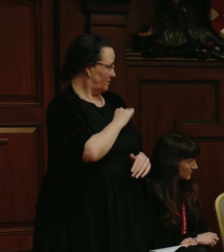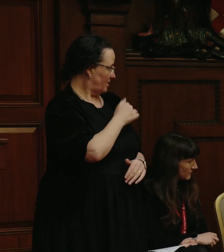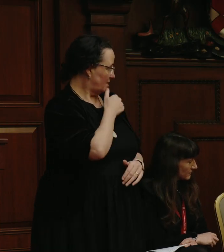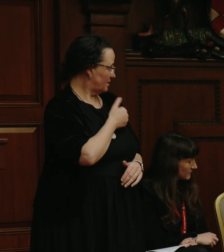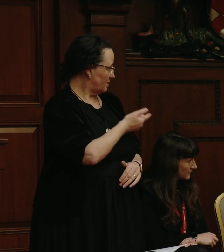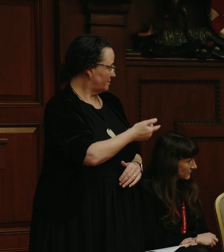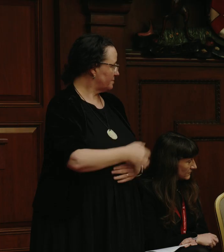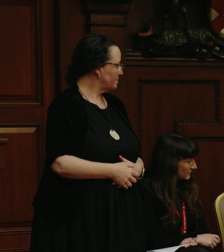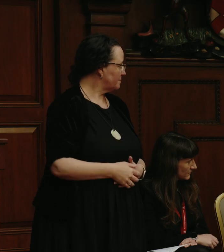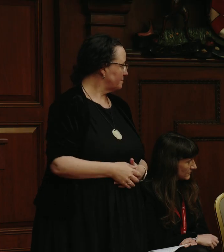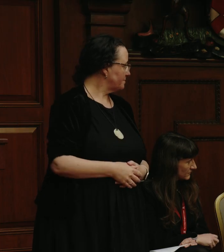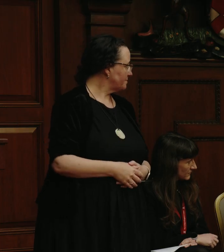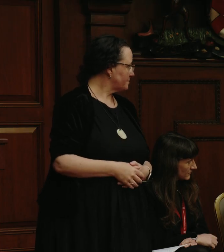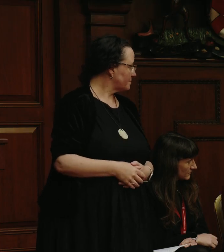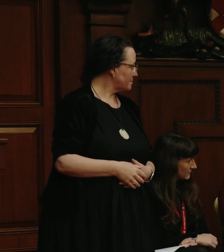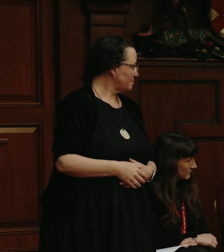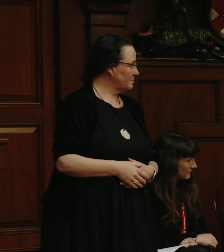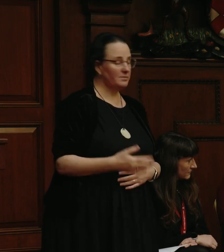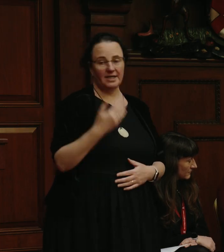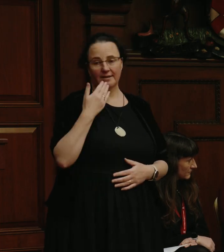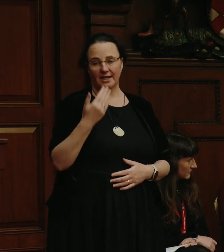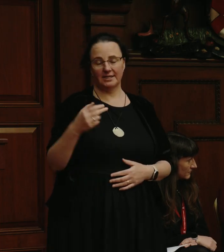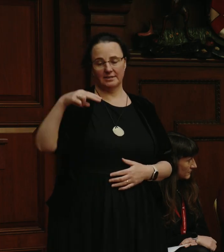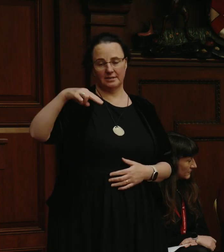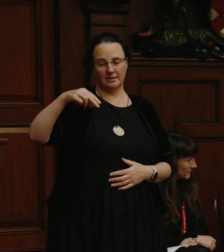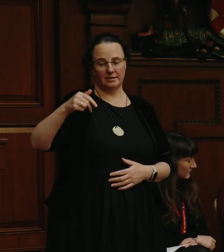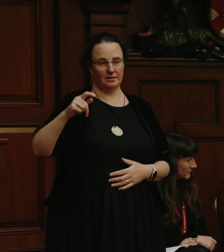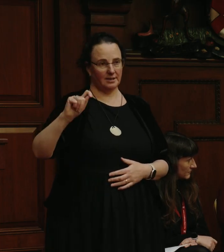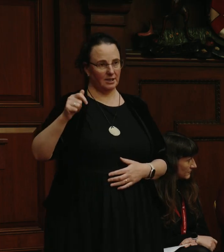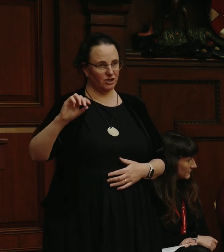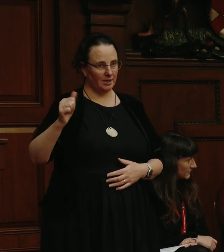of. Thanks, Natasha. Yeah, I think